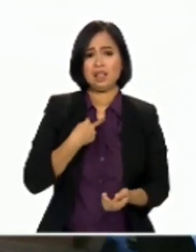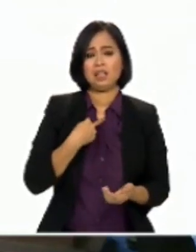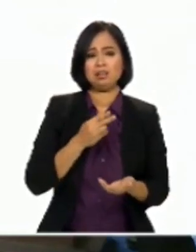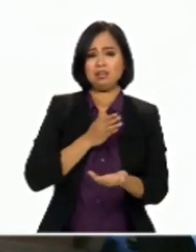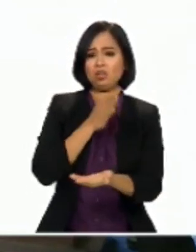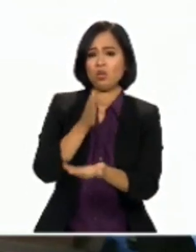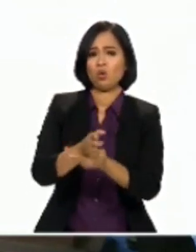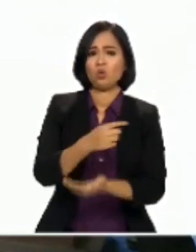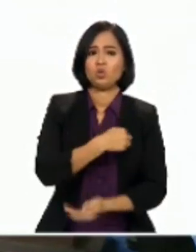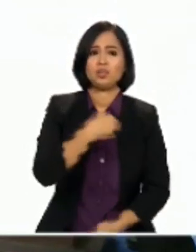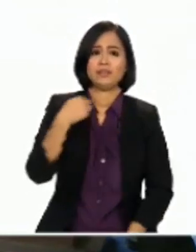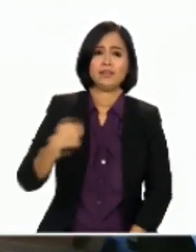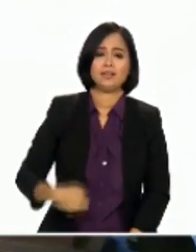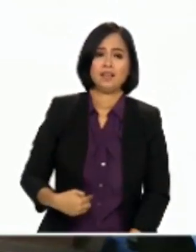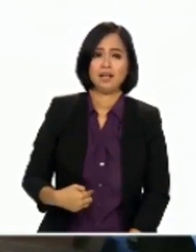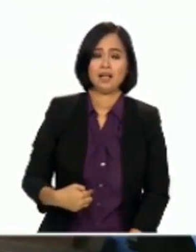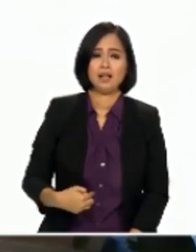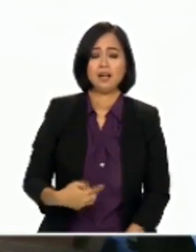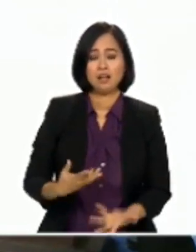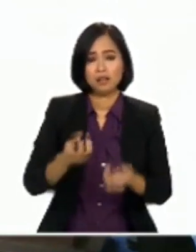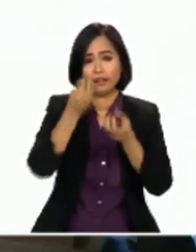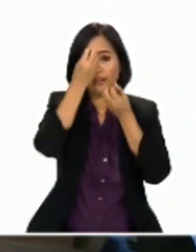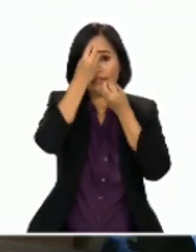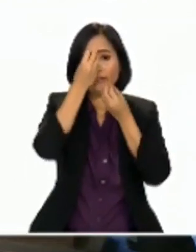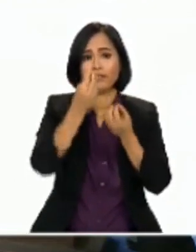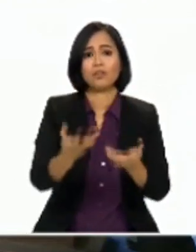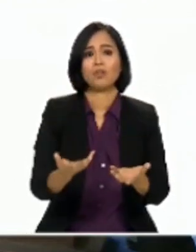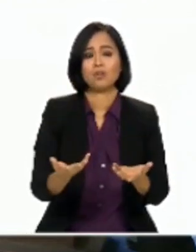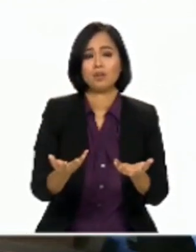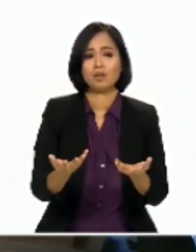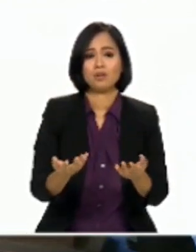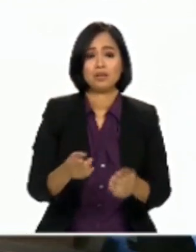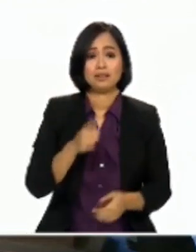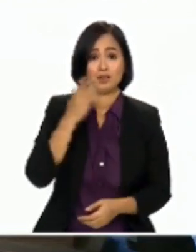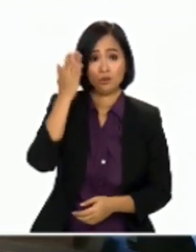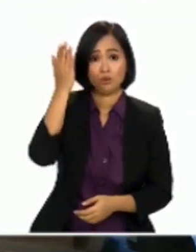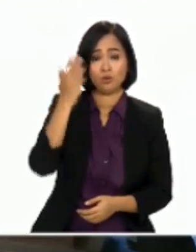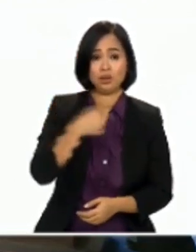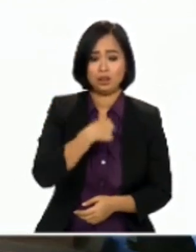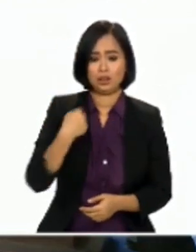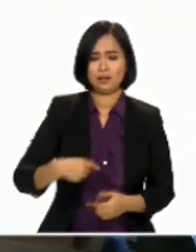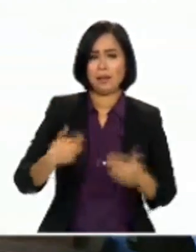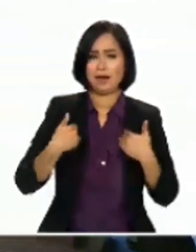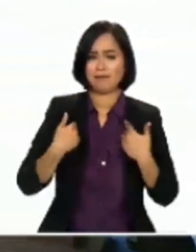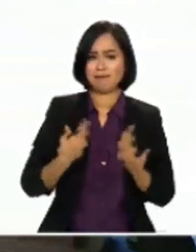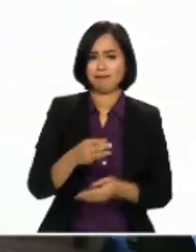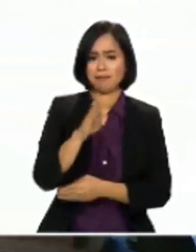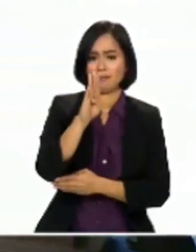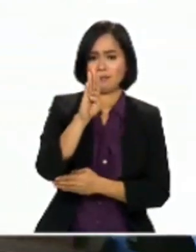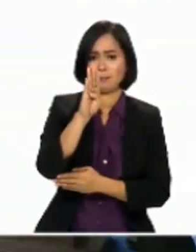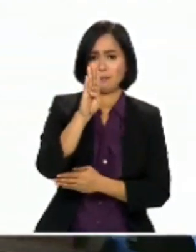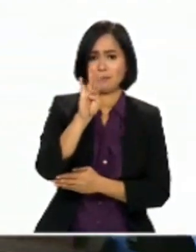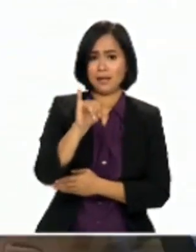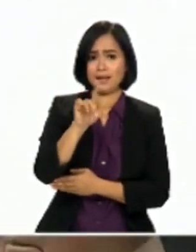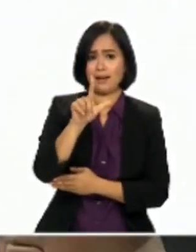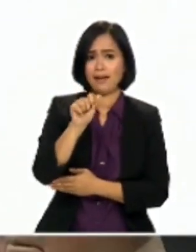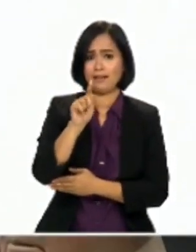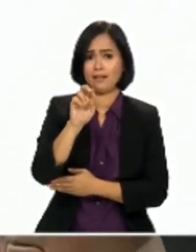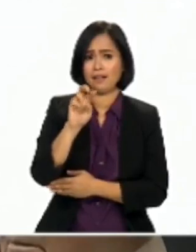E mabubutit na lang na masabi ko sa inyo to. Then in China, we had a bilateral. I brought along the military